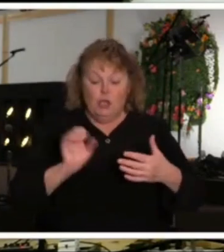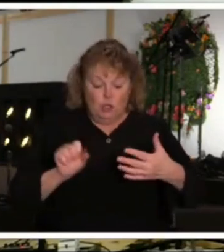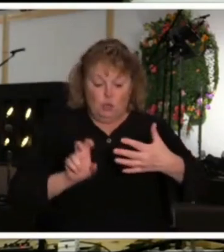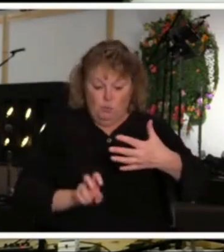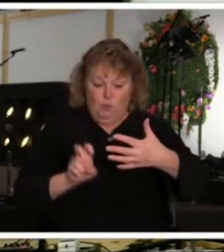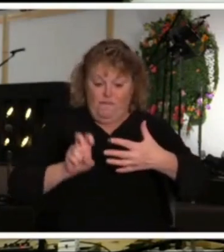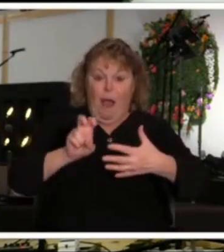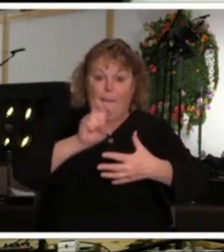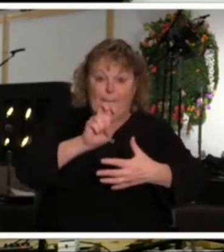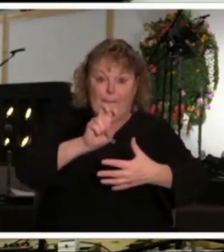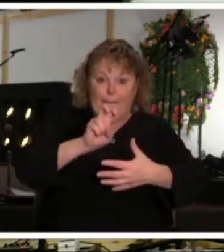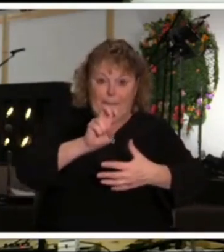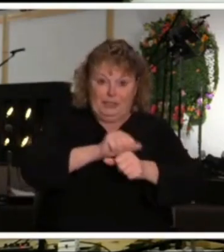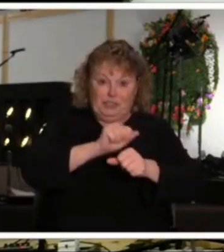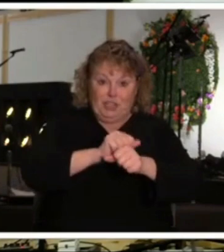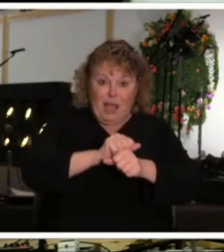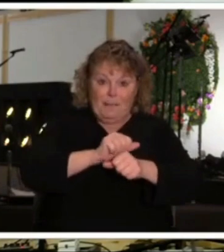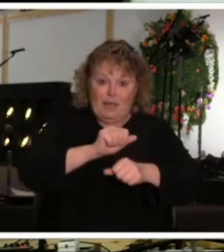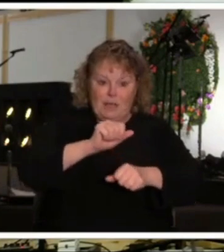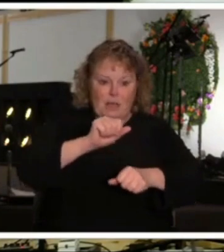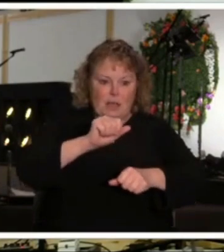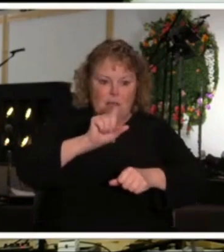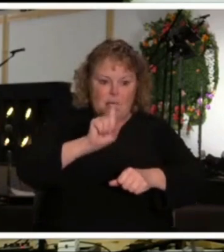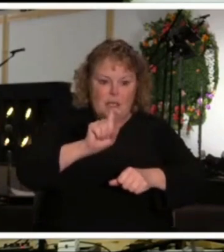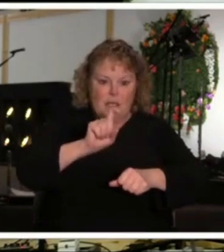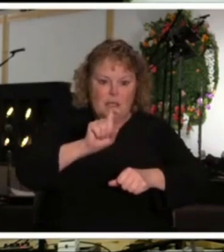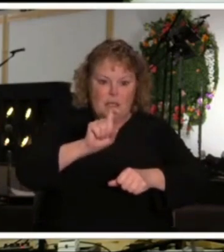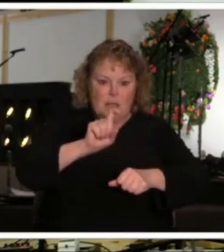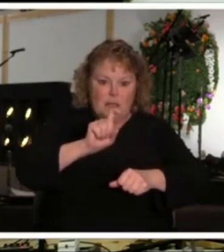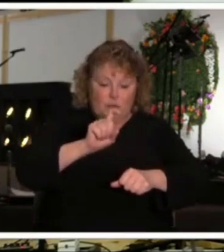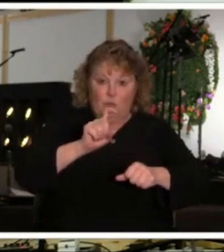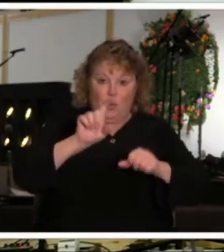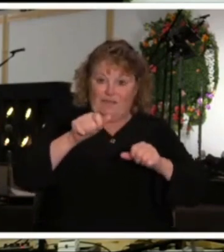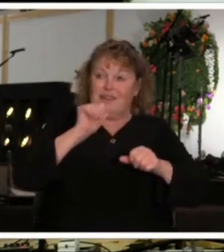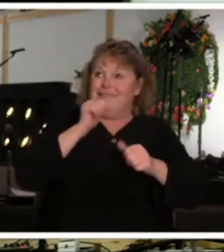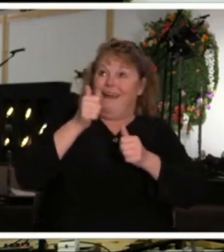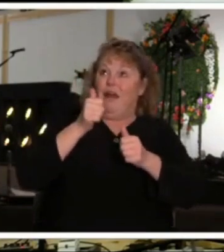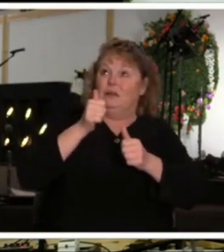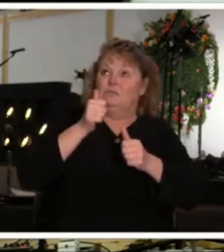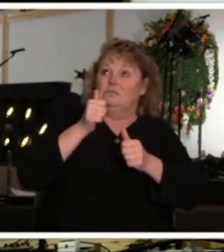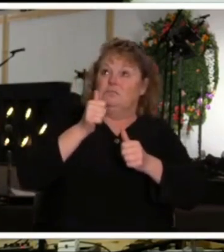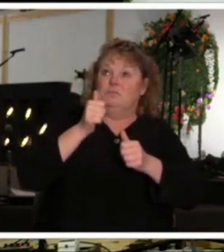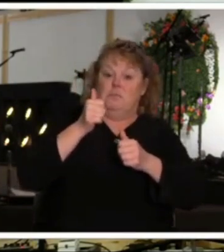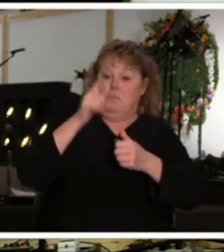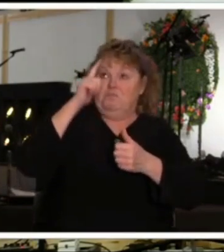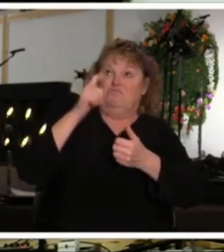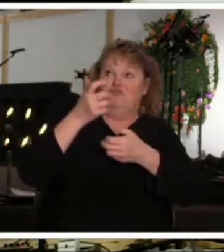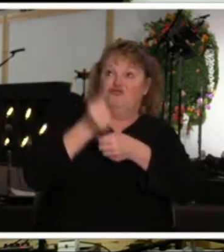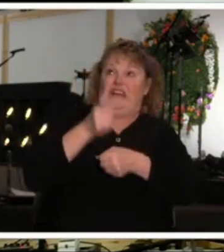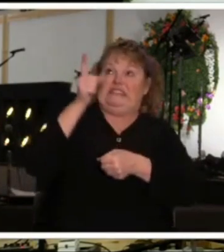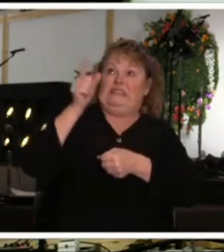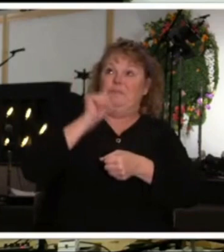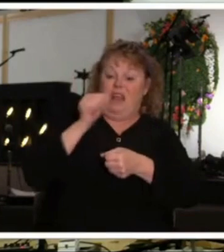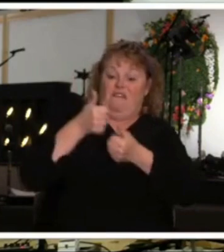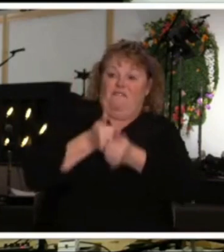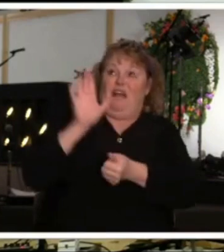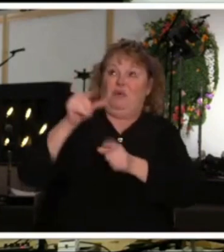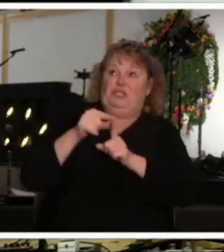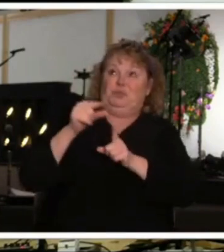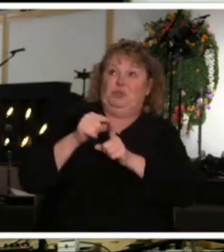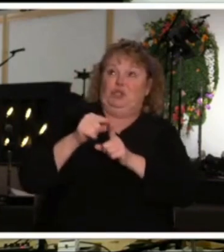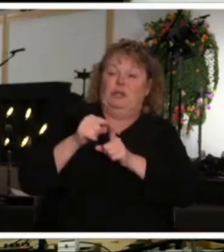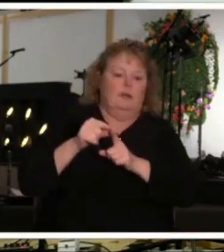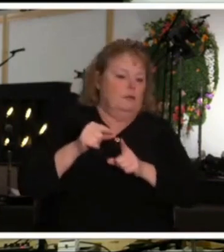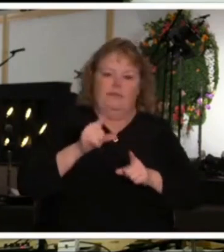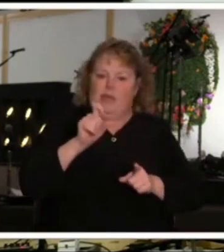compromise your Christian beliefs, you got to ask yourself, is this the job for me? Do I need to go somewhere else